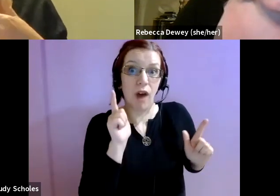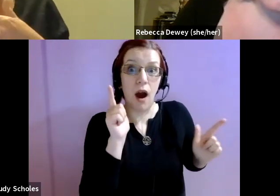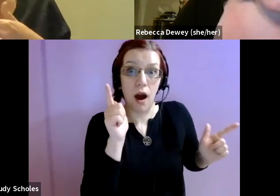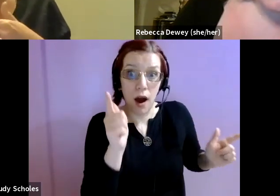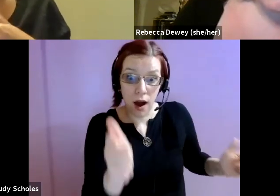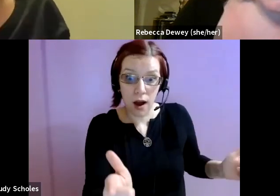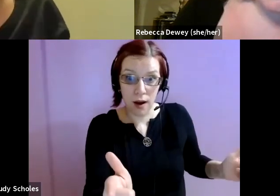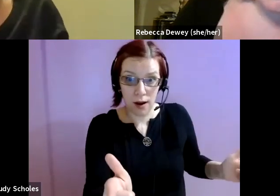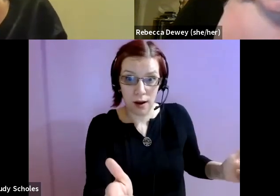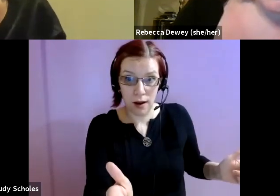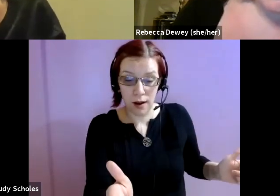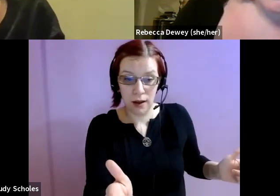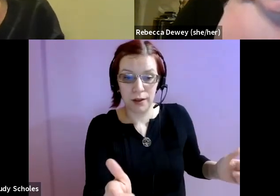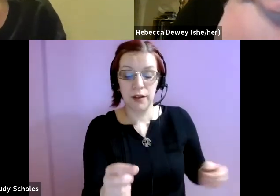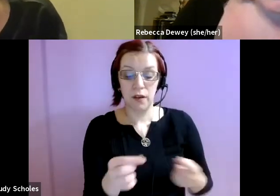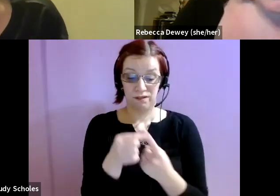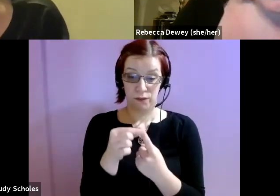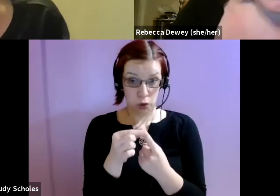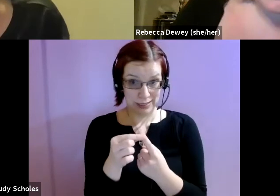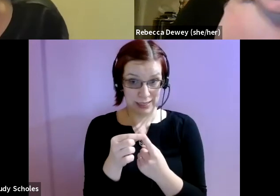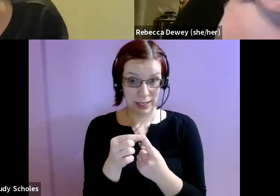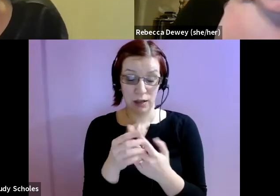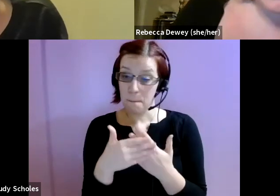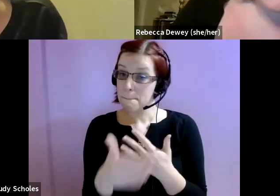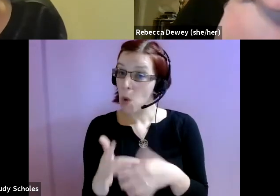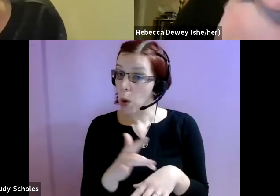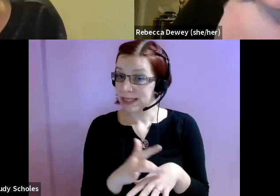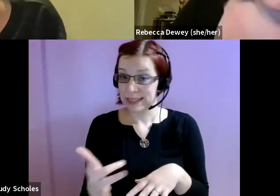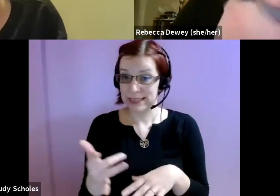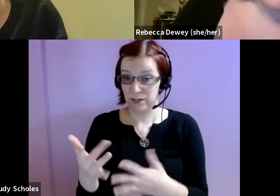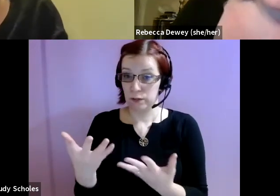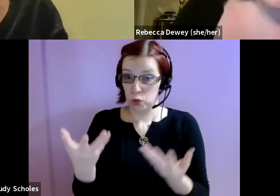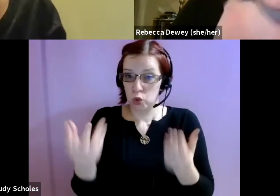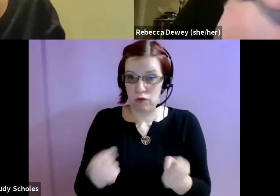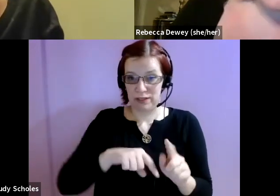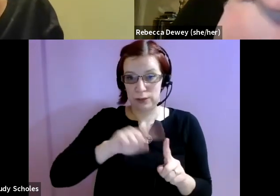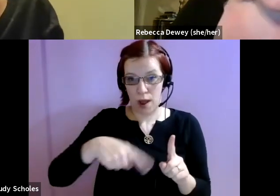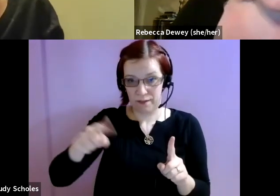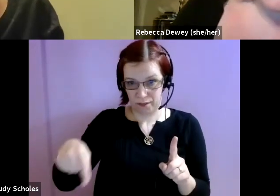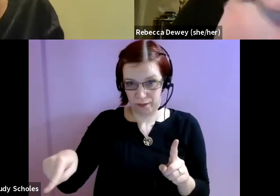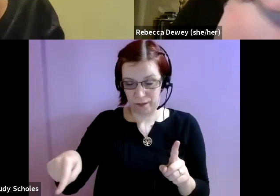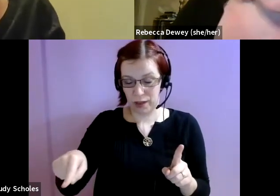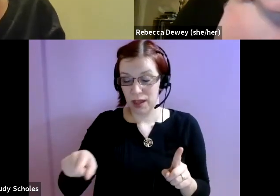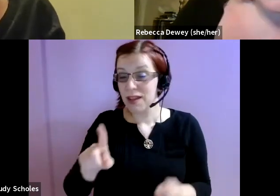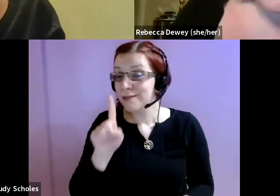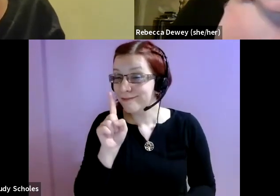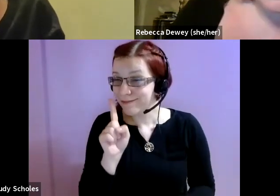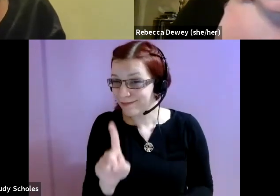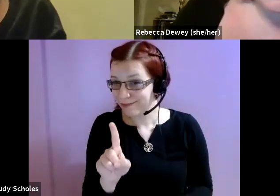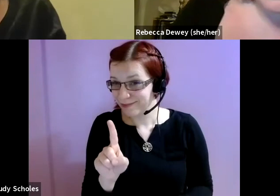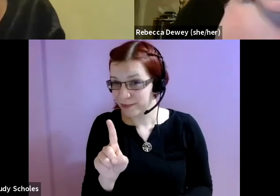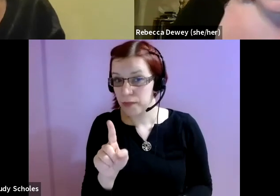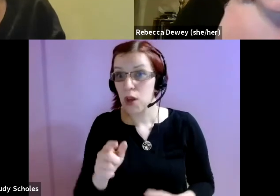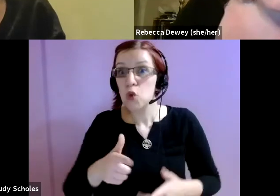you in the first instance are more sensitive to gravitational waves. But then if you make them